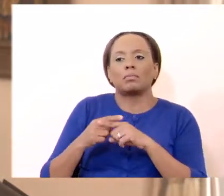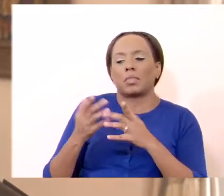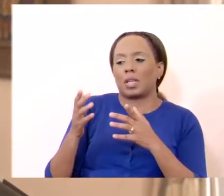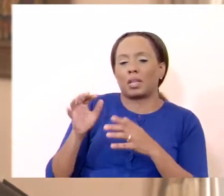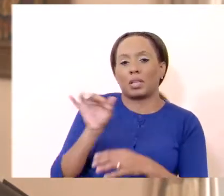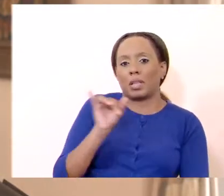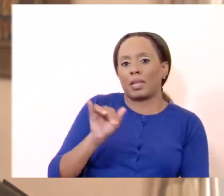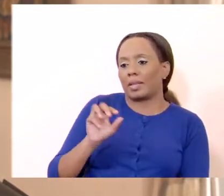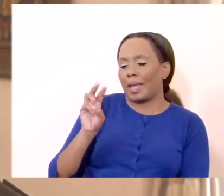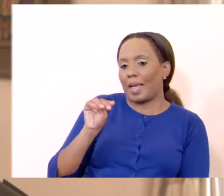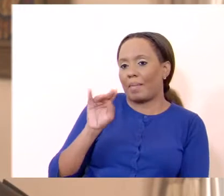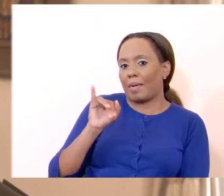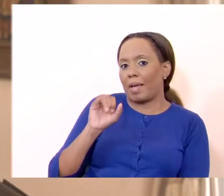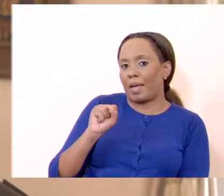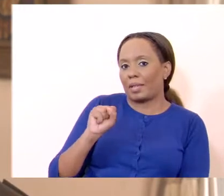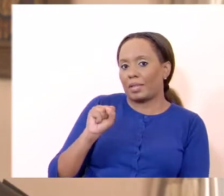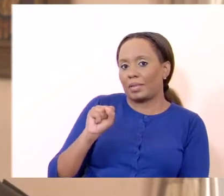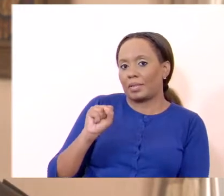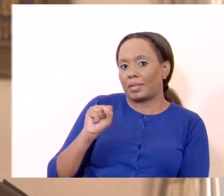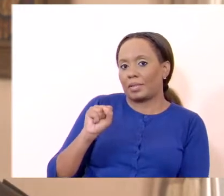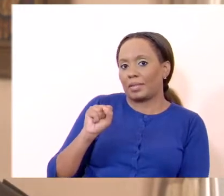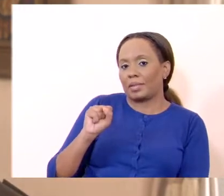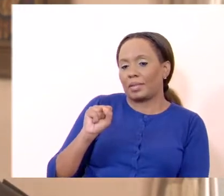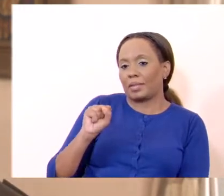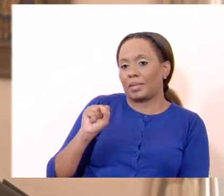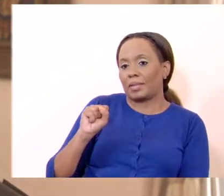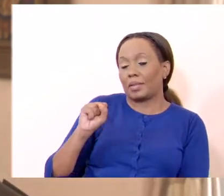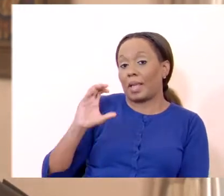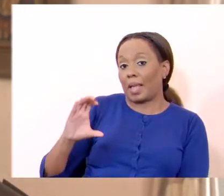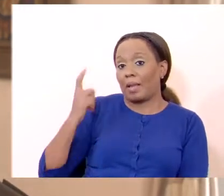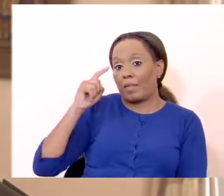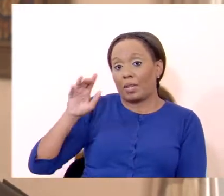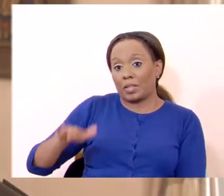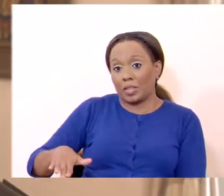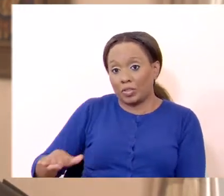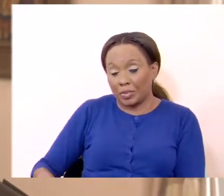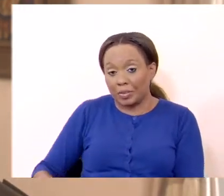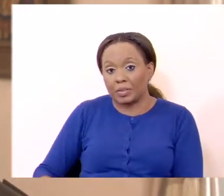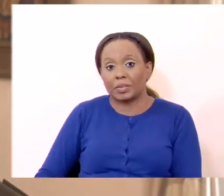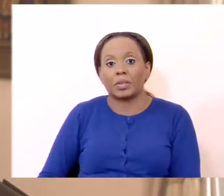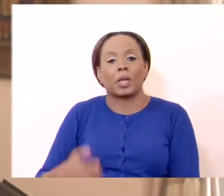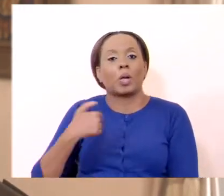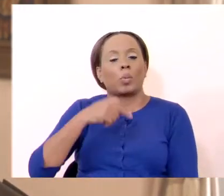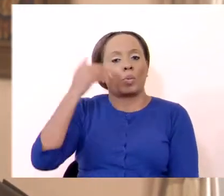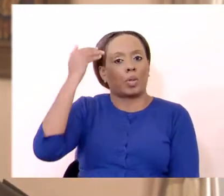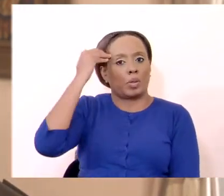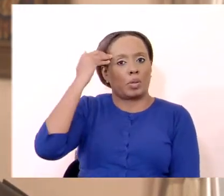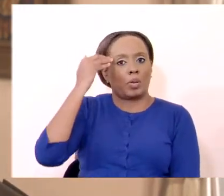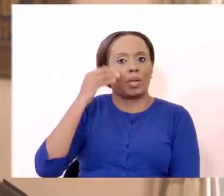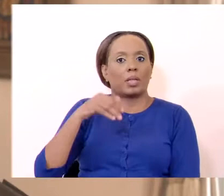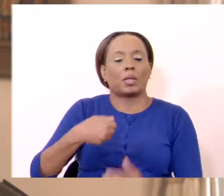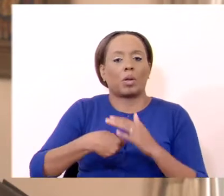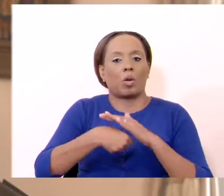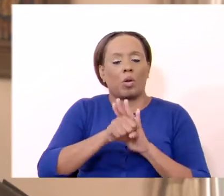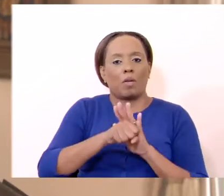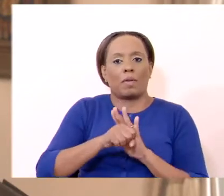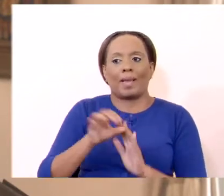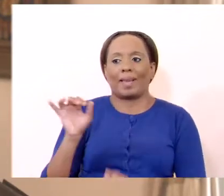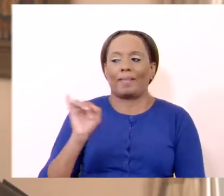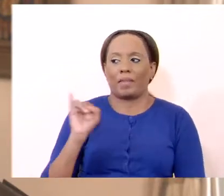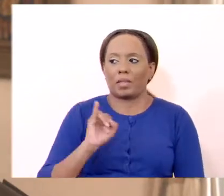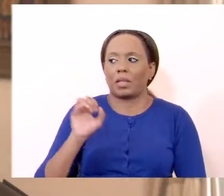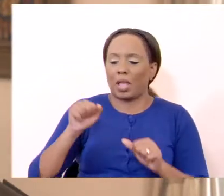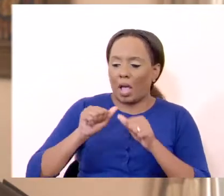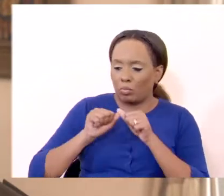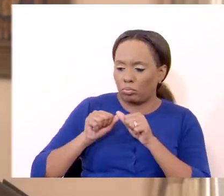We do know that the symptoms from an acute COVID infection can last in some